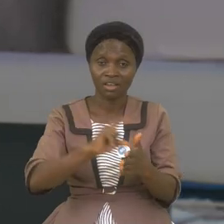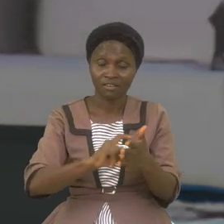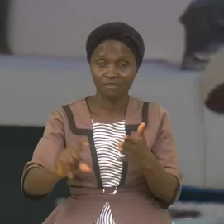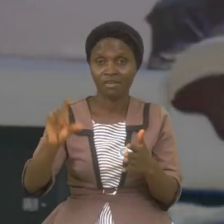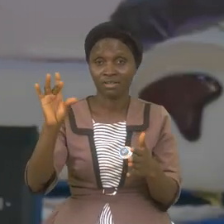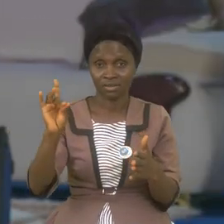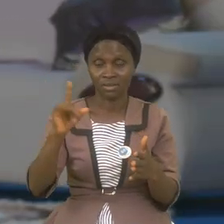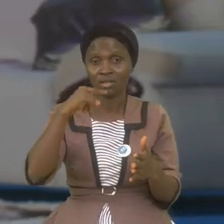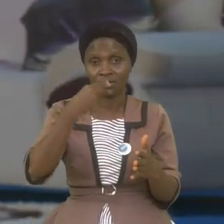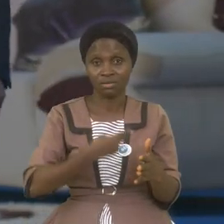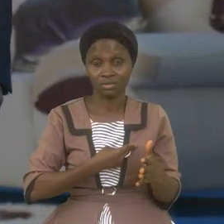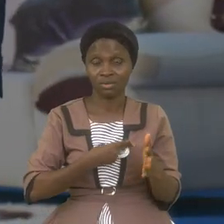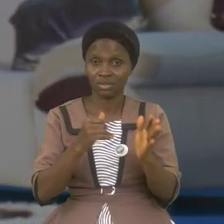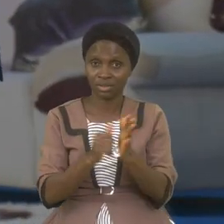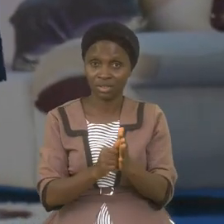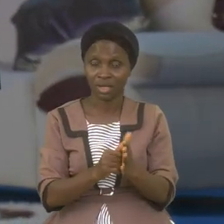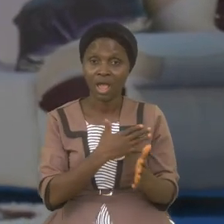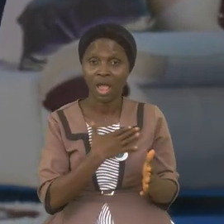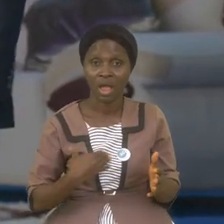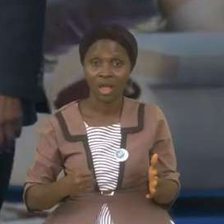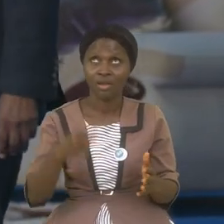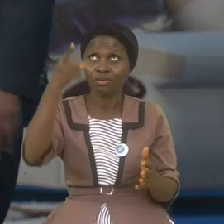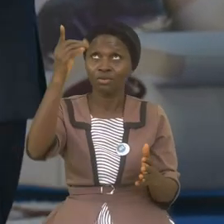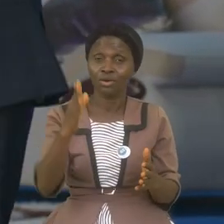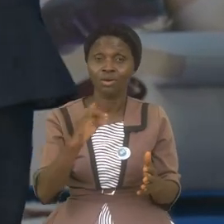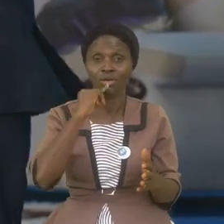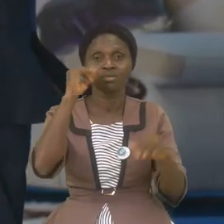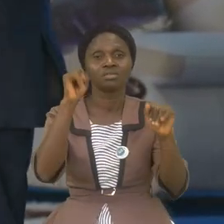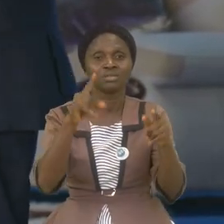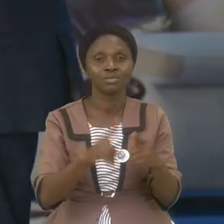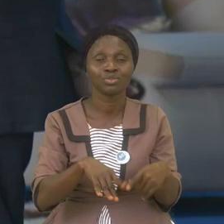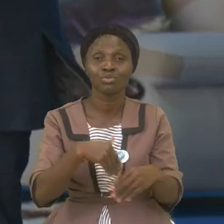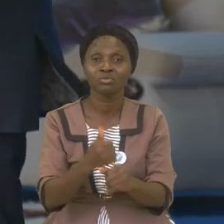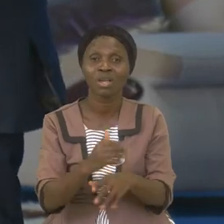tells us, and God is able to make